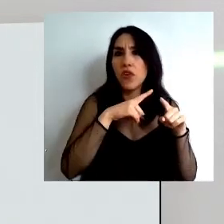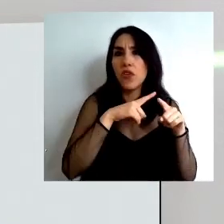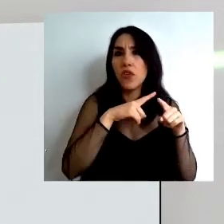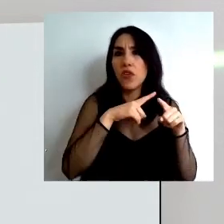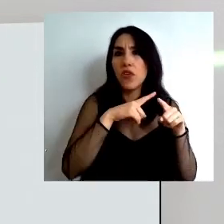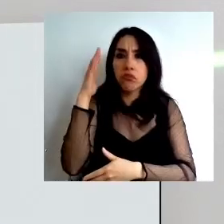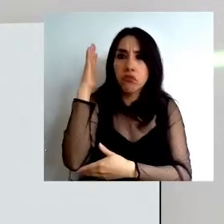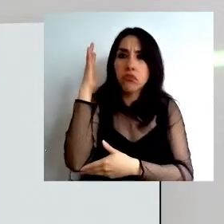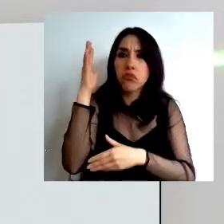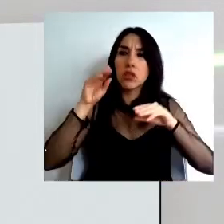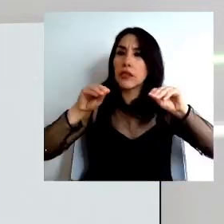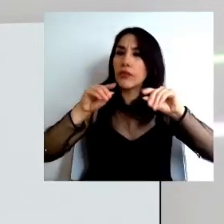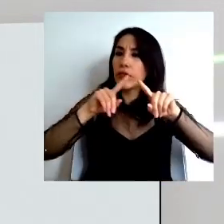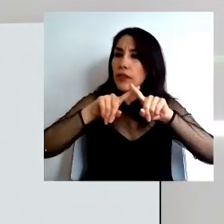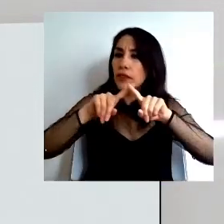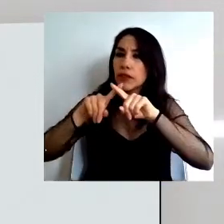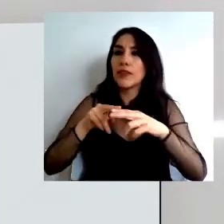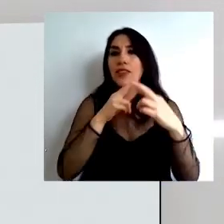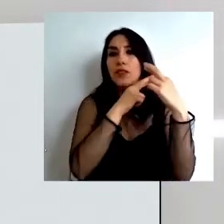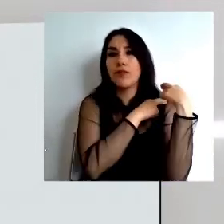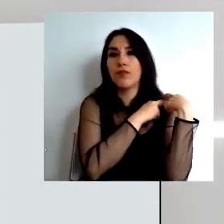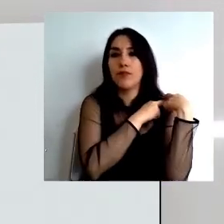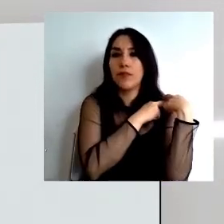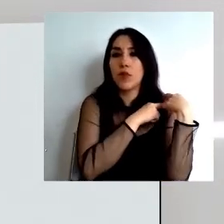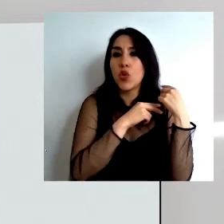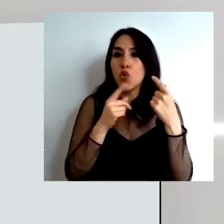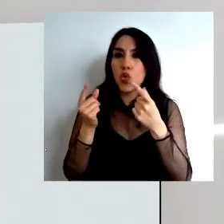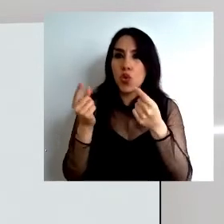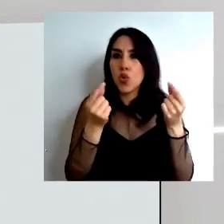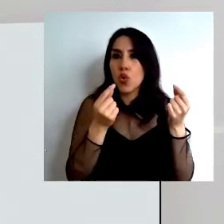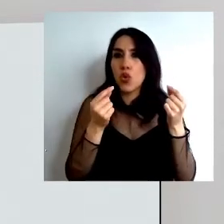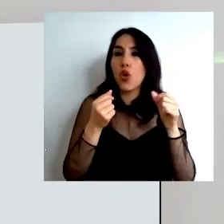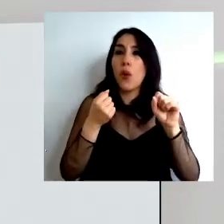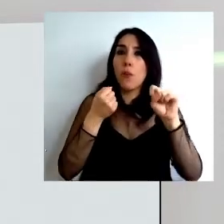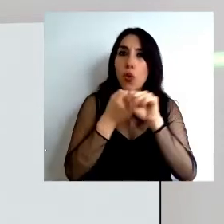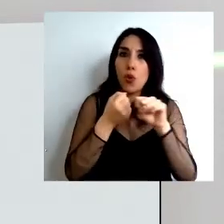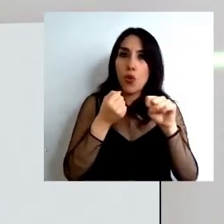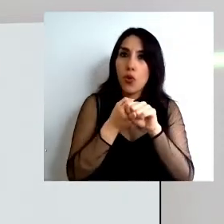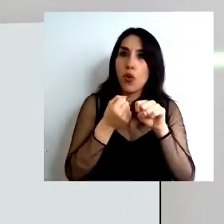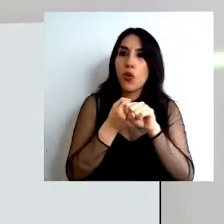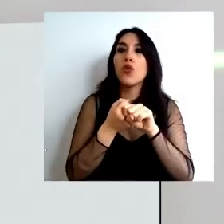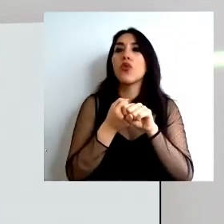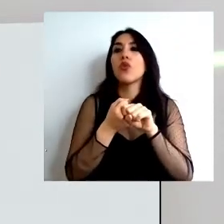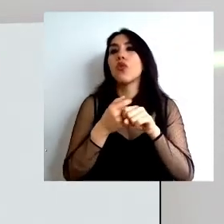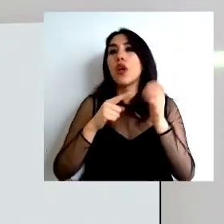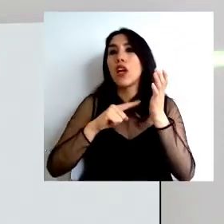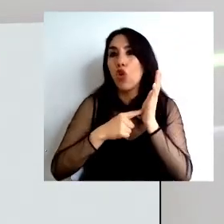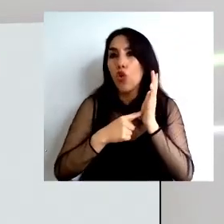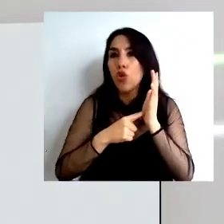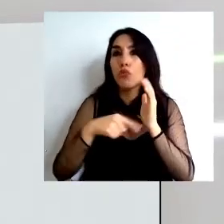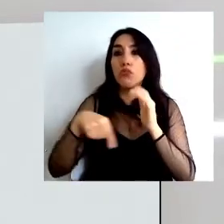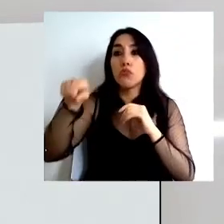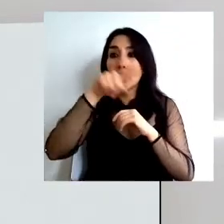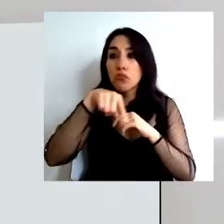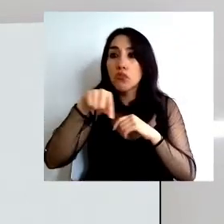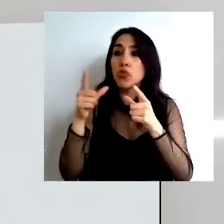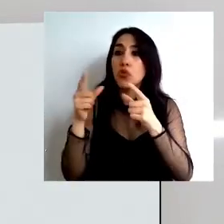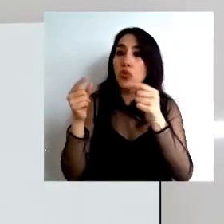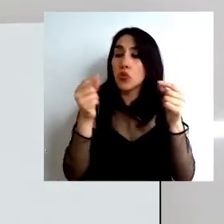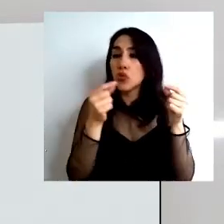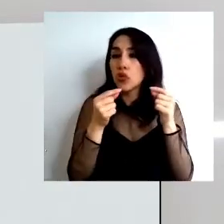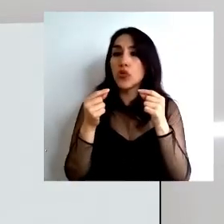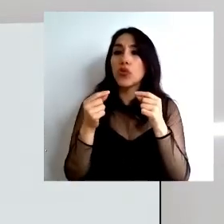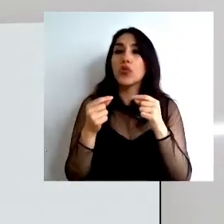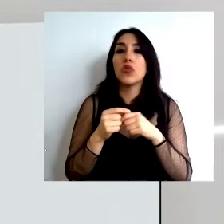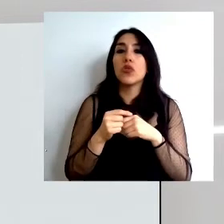tools so that they are able to do it by themselves also without training. So this is the range. Fantastic.